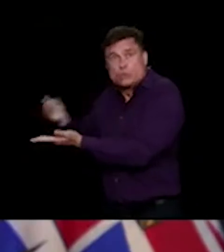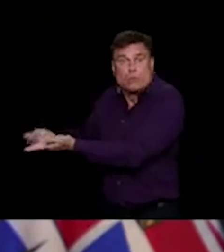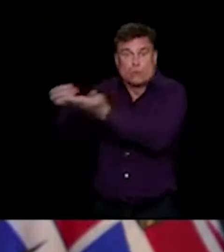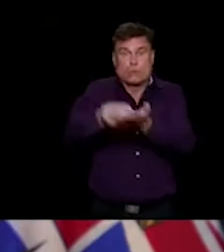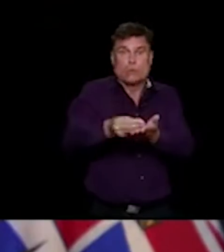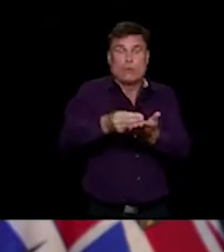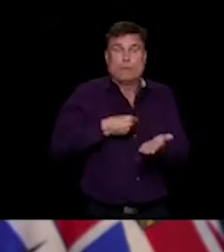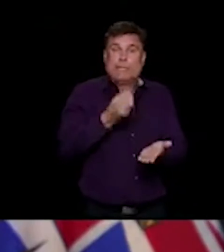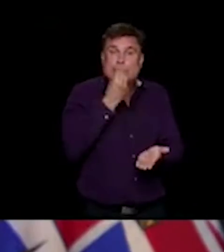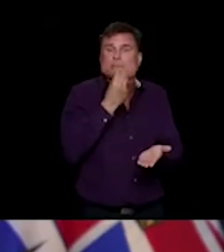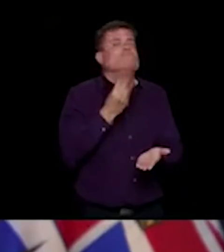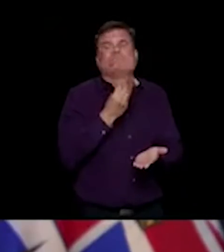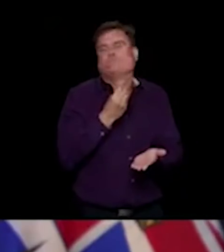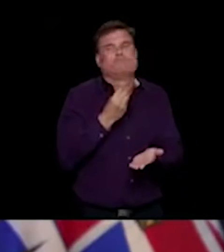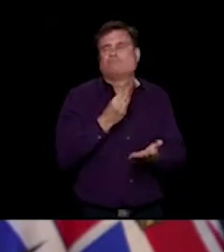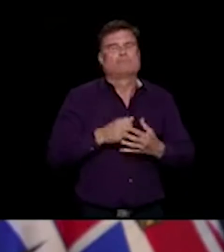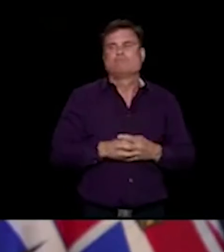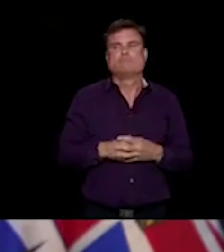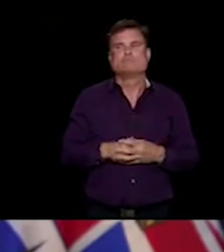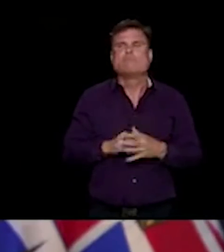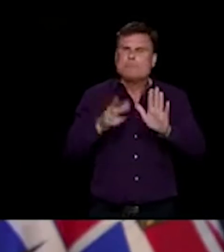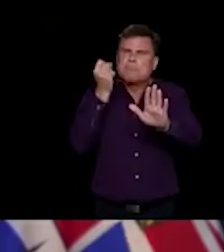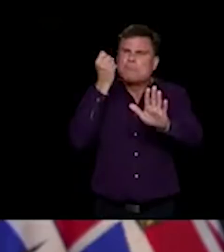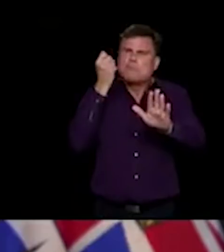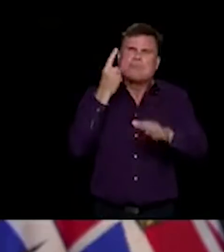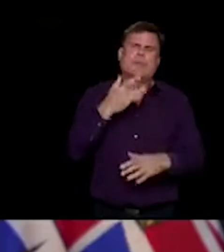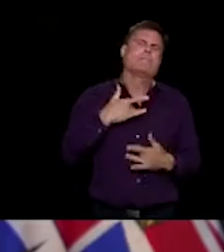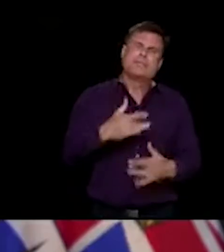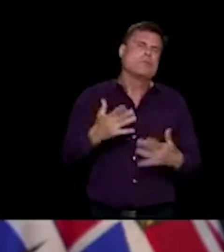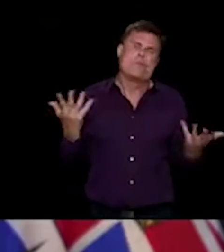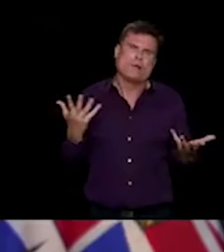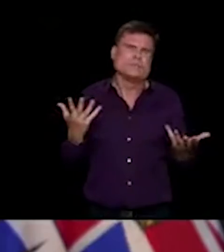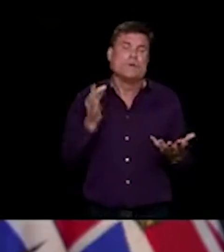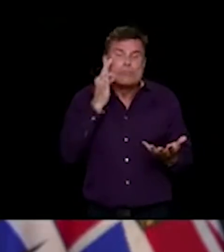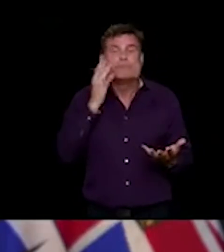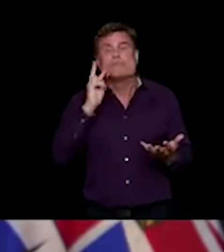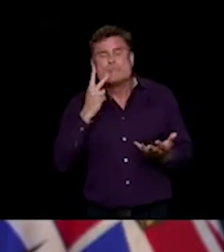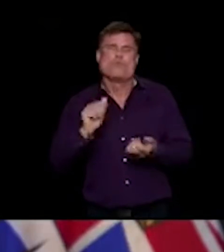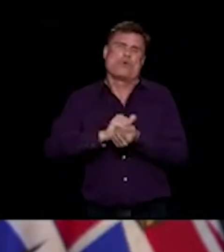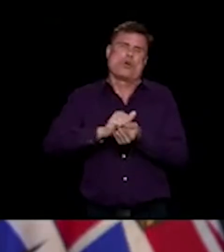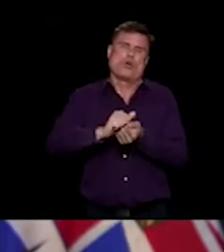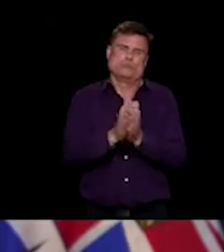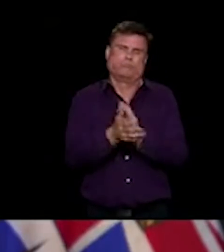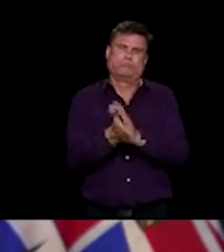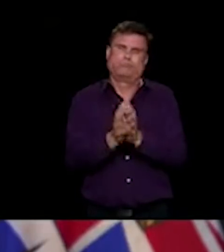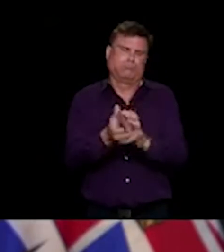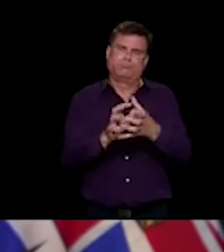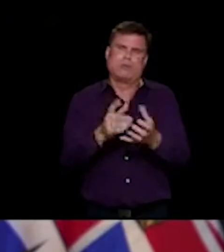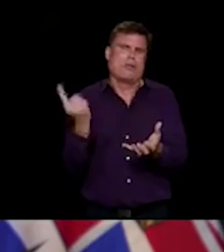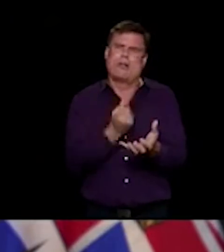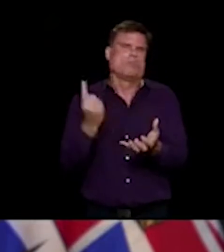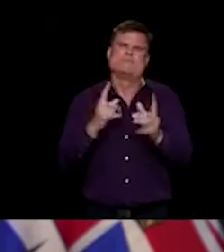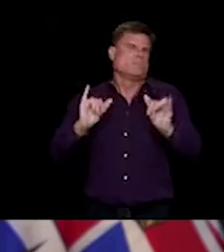And while it's not an issue for COVID-19, we do also have an outbreak of salmonella going on here in the